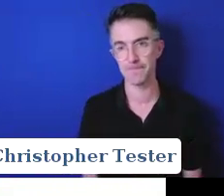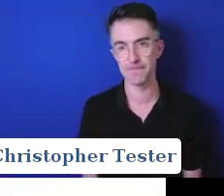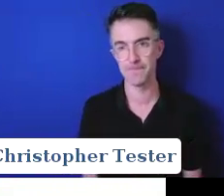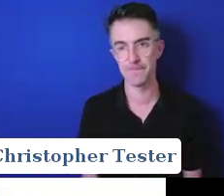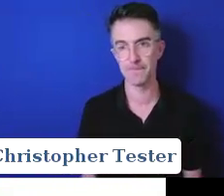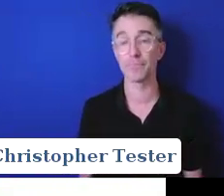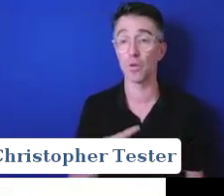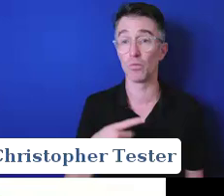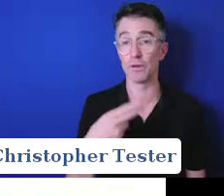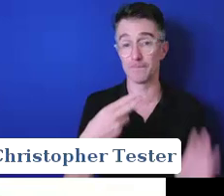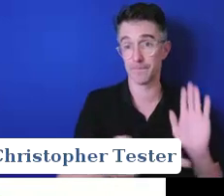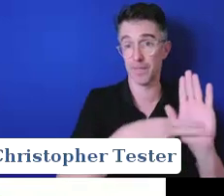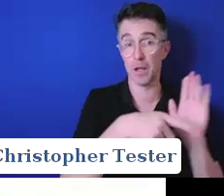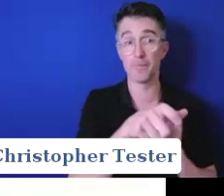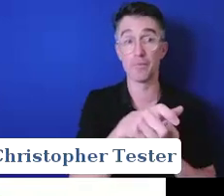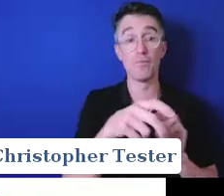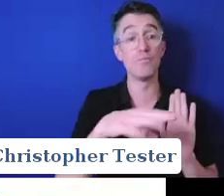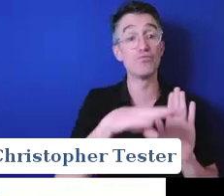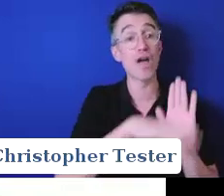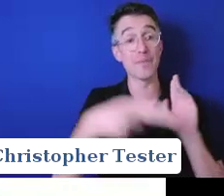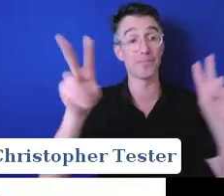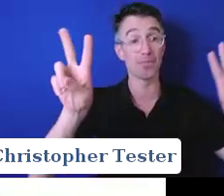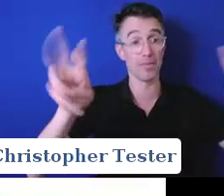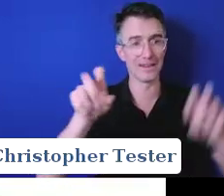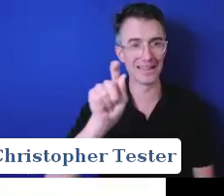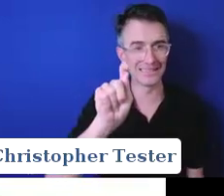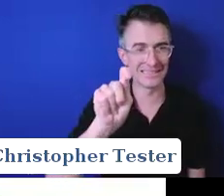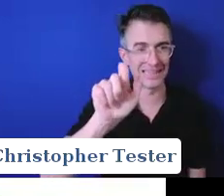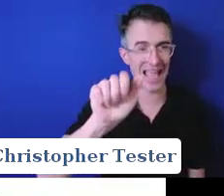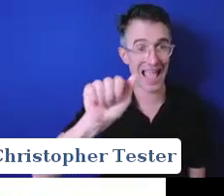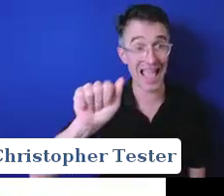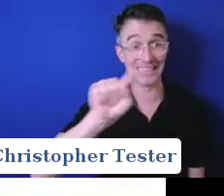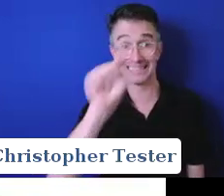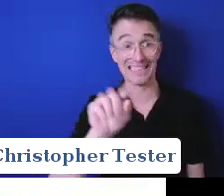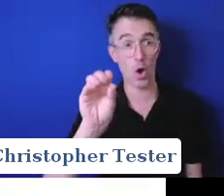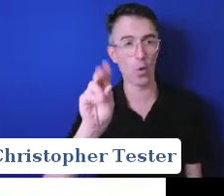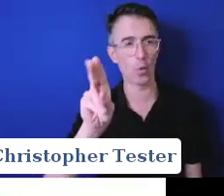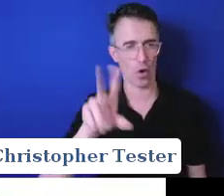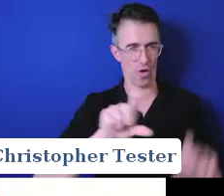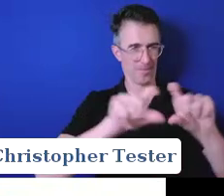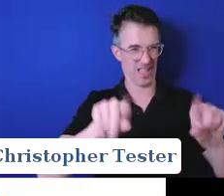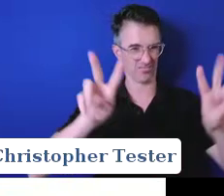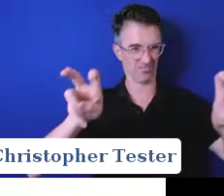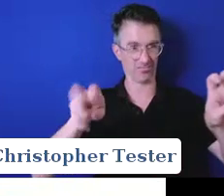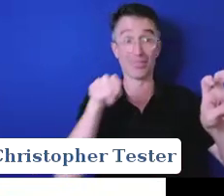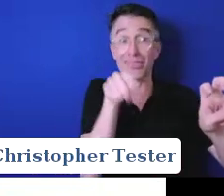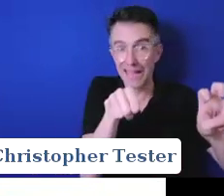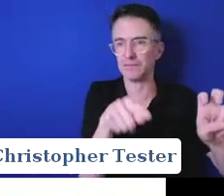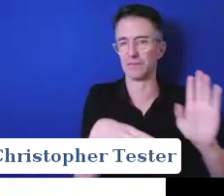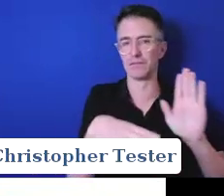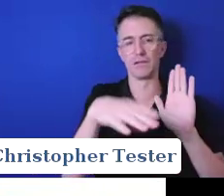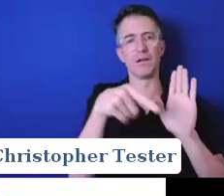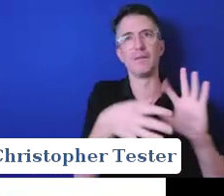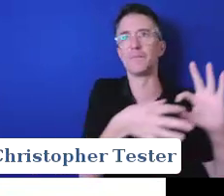This program is responsible for the management and updating of the social registry of